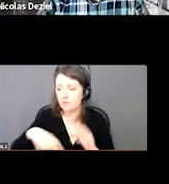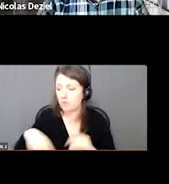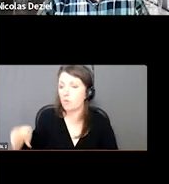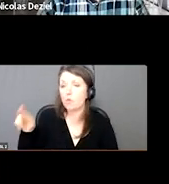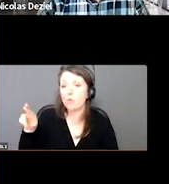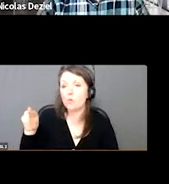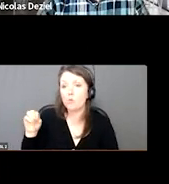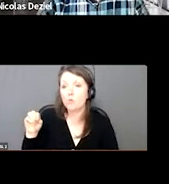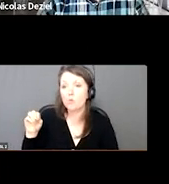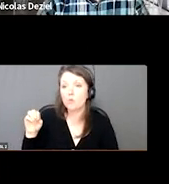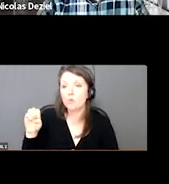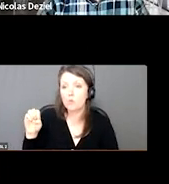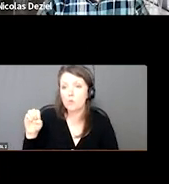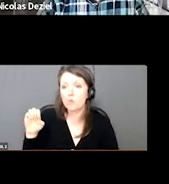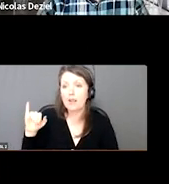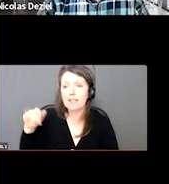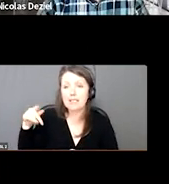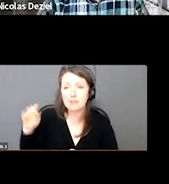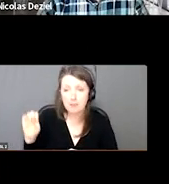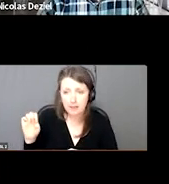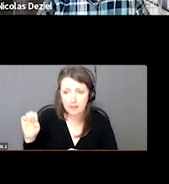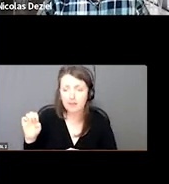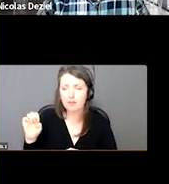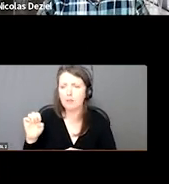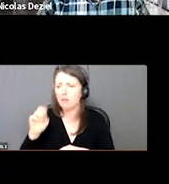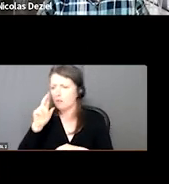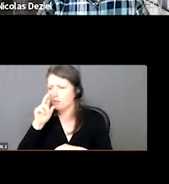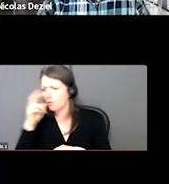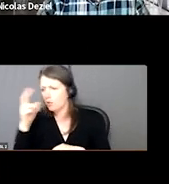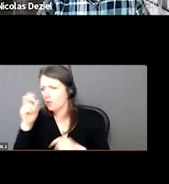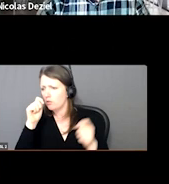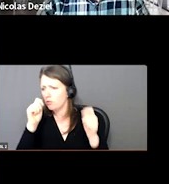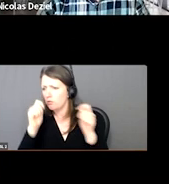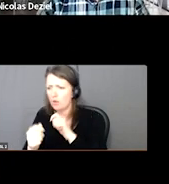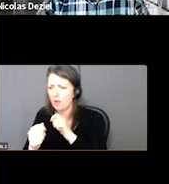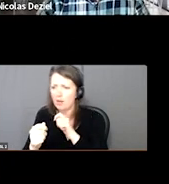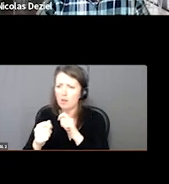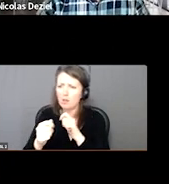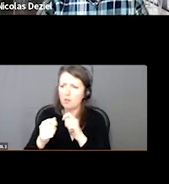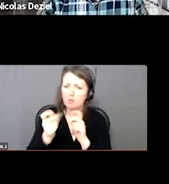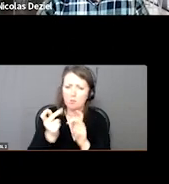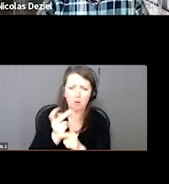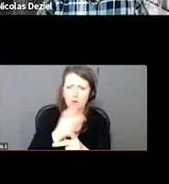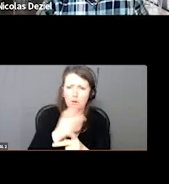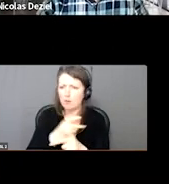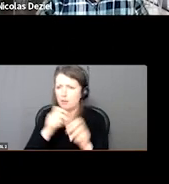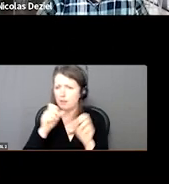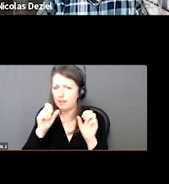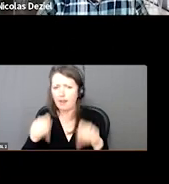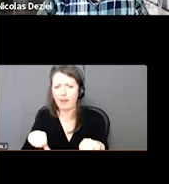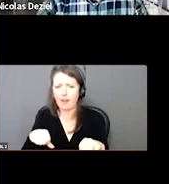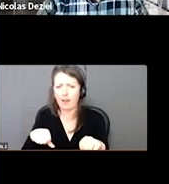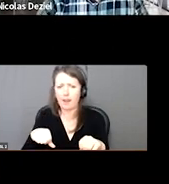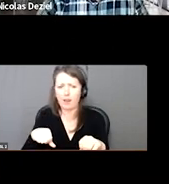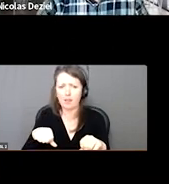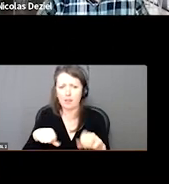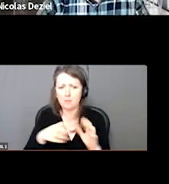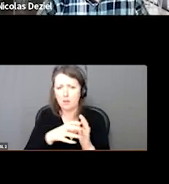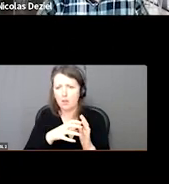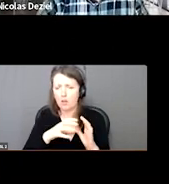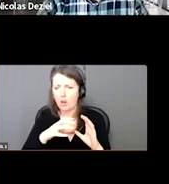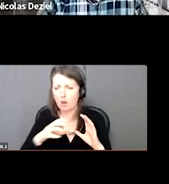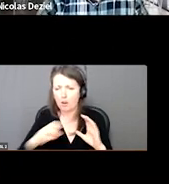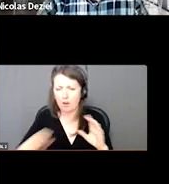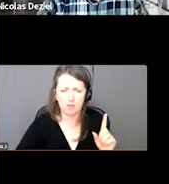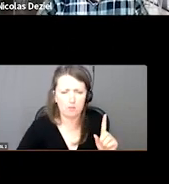change of traditional content product be protected? Well, I mean, intellectual property is all about protecting, right? This